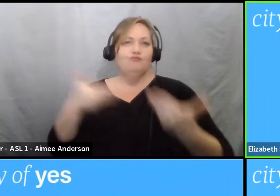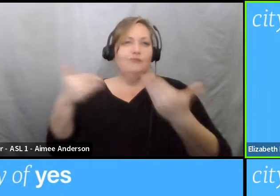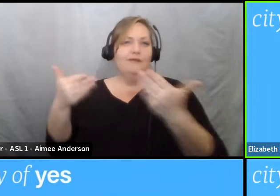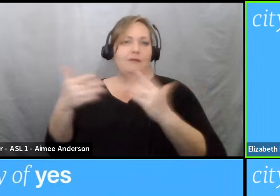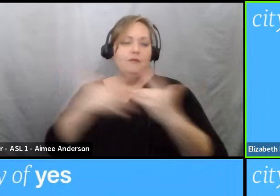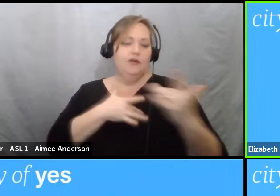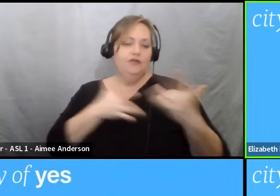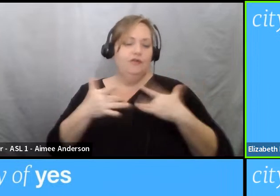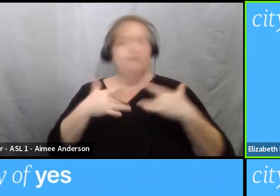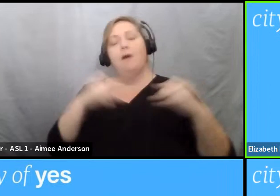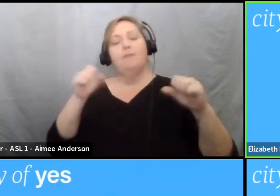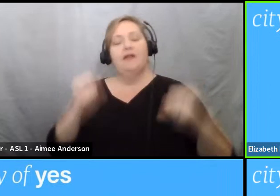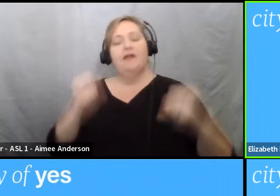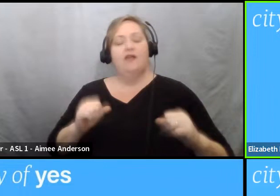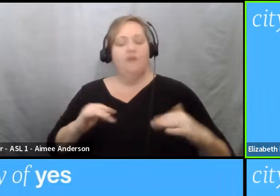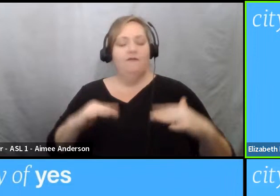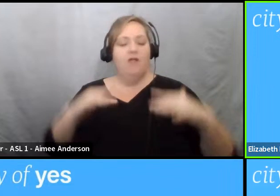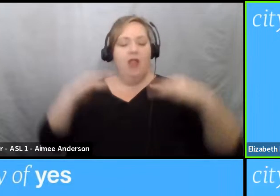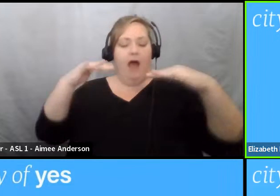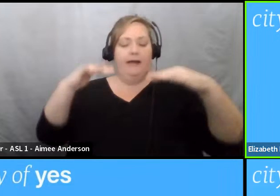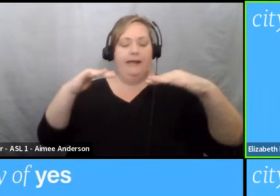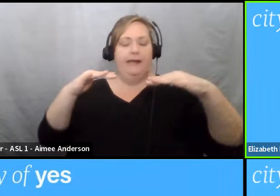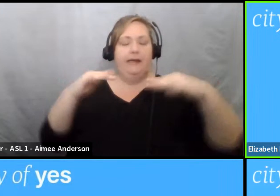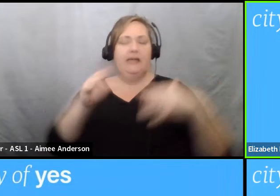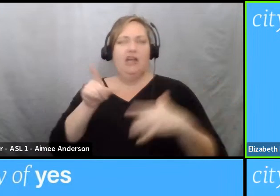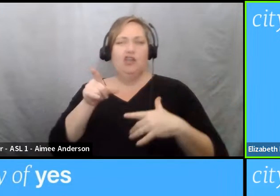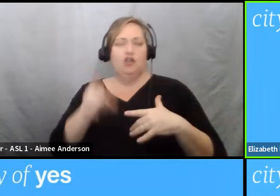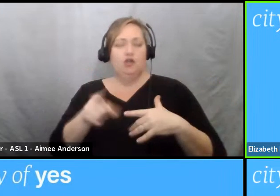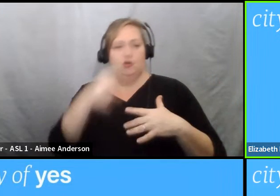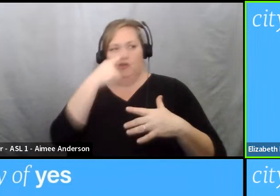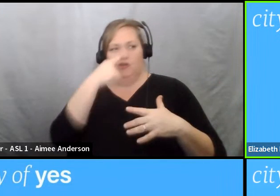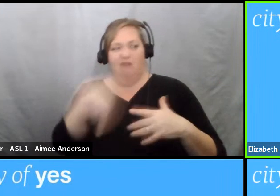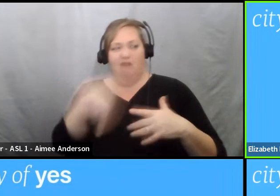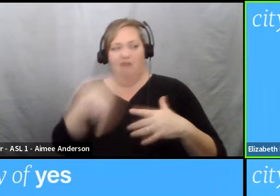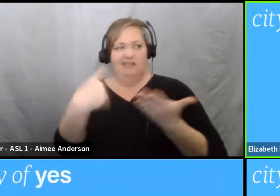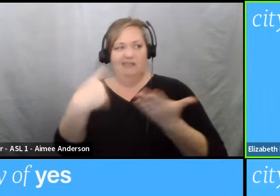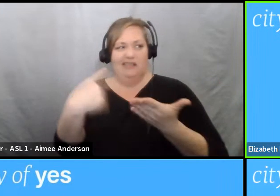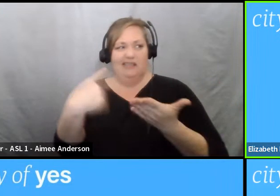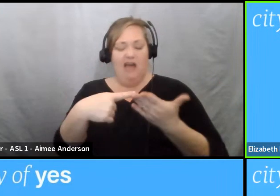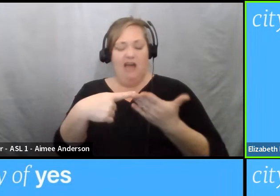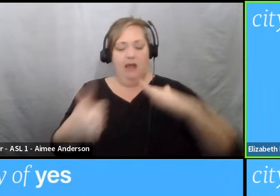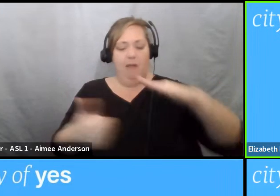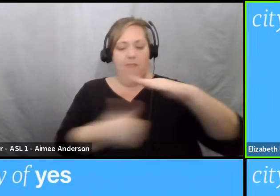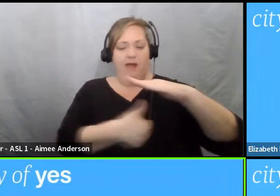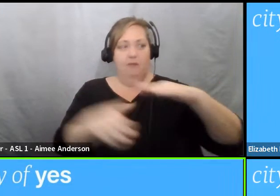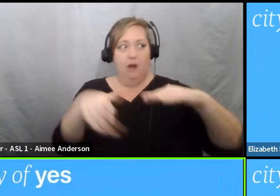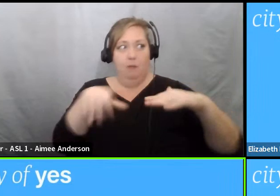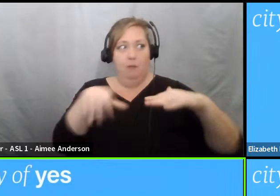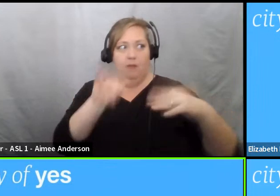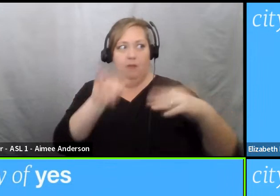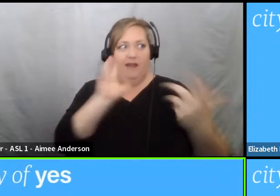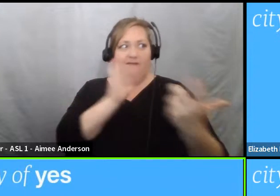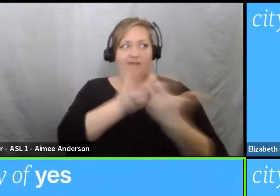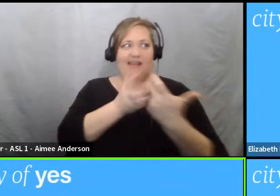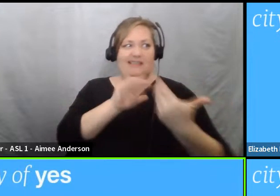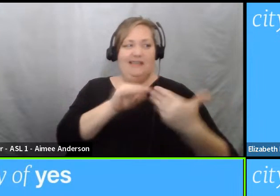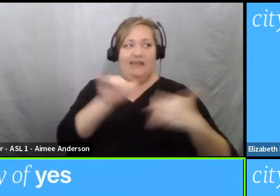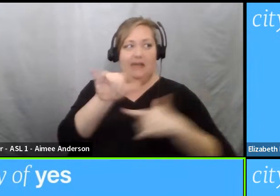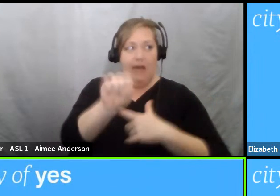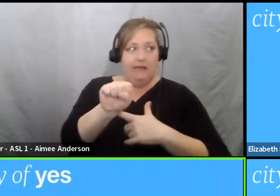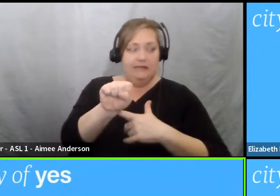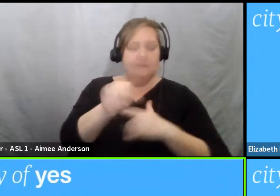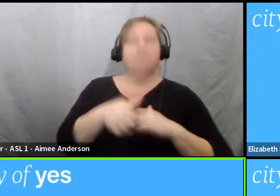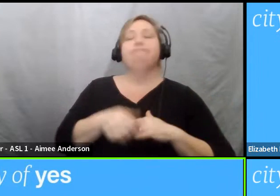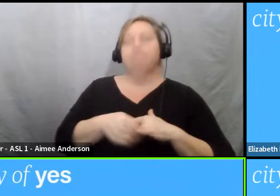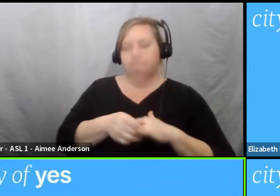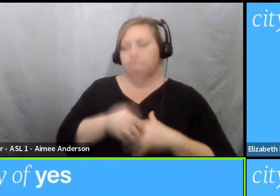potential flooding? So can you talk about basement apartments and how they fit into City of Yes? Sure. So as part of City of Yes,